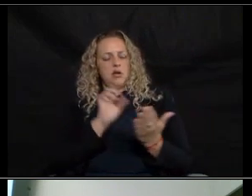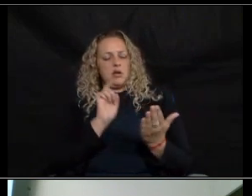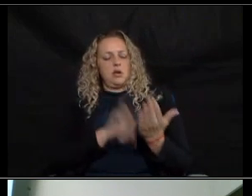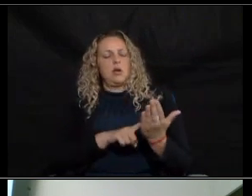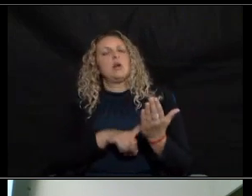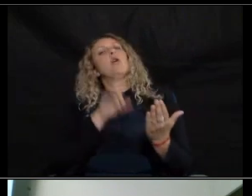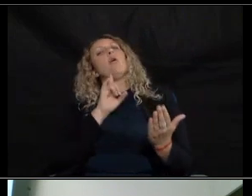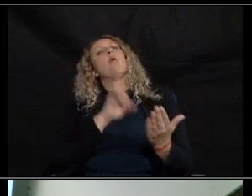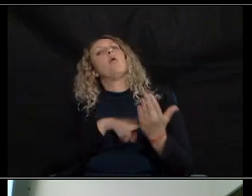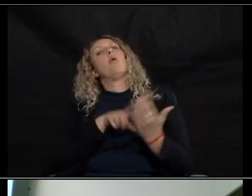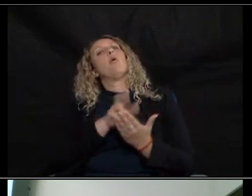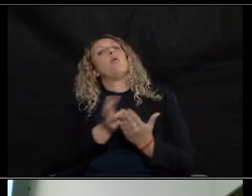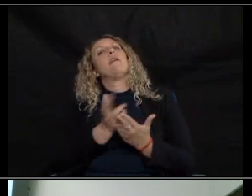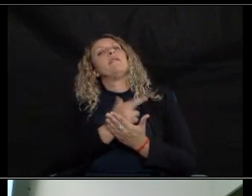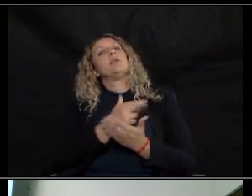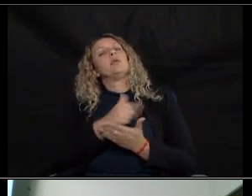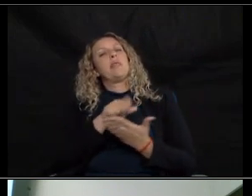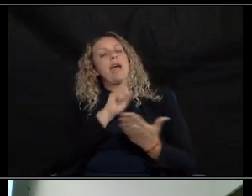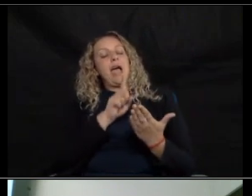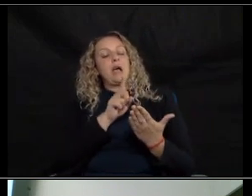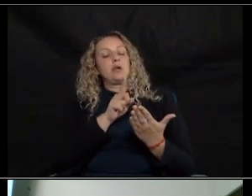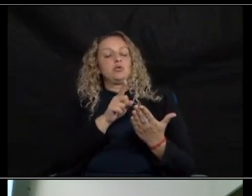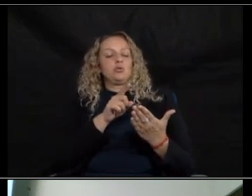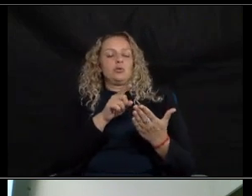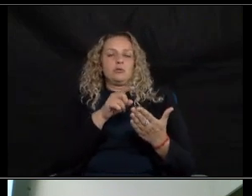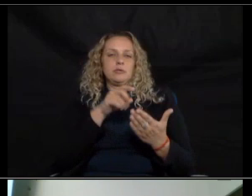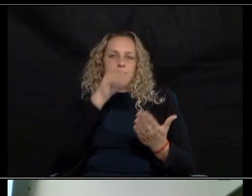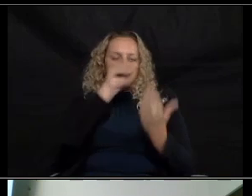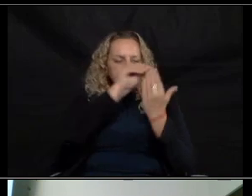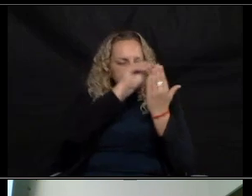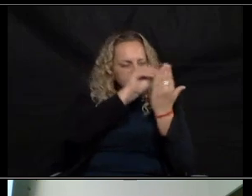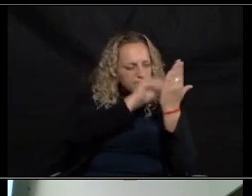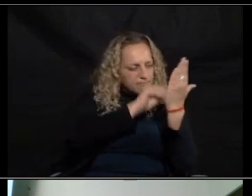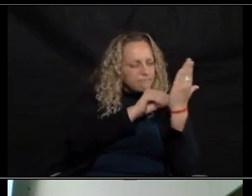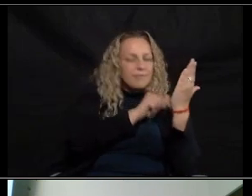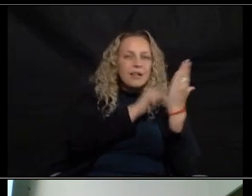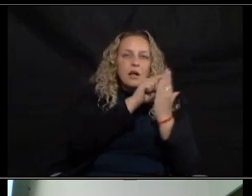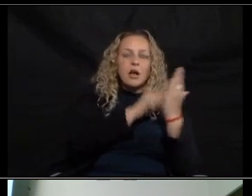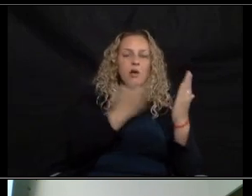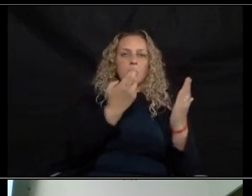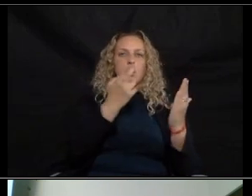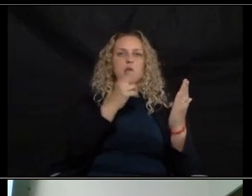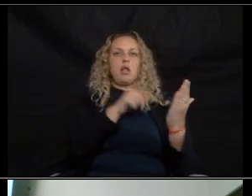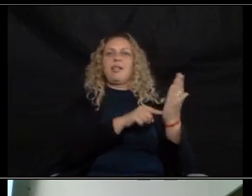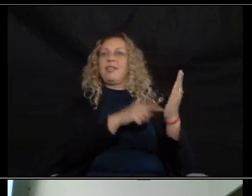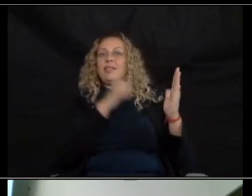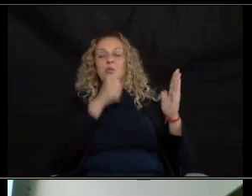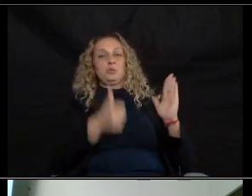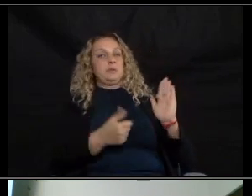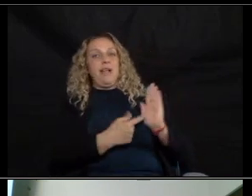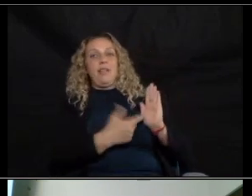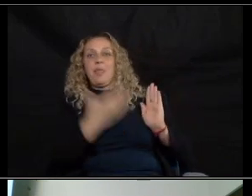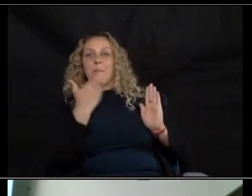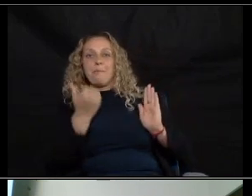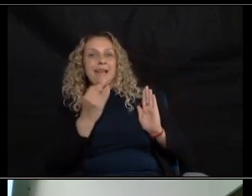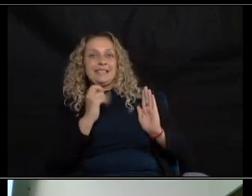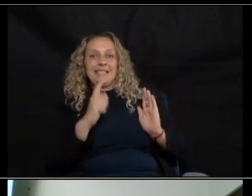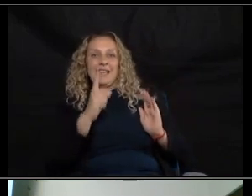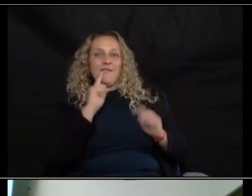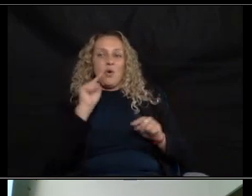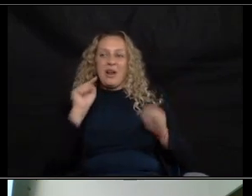dug into the documents and reviewed the actual content of those documents, he realized that this was not the best deal for either of